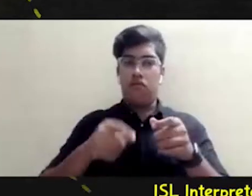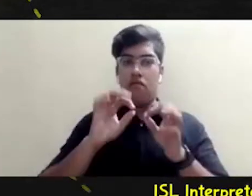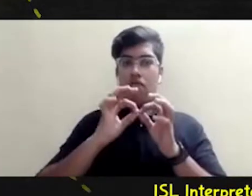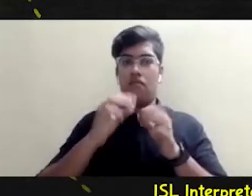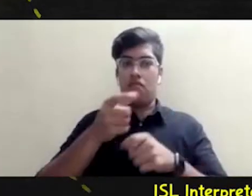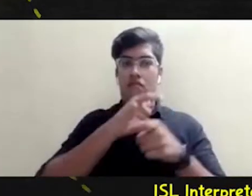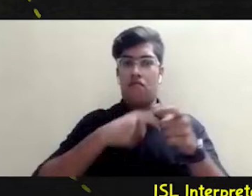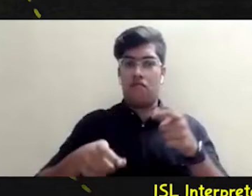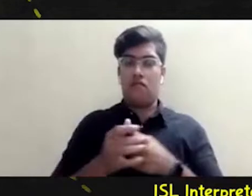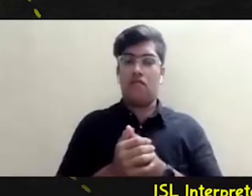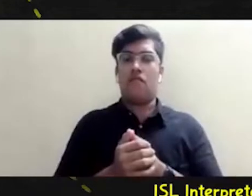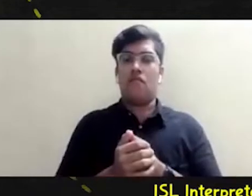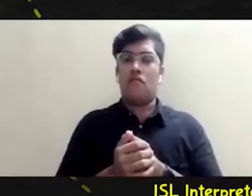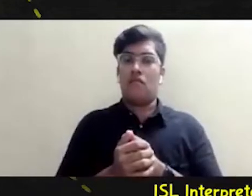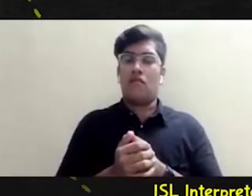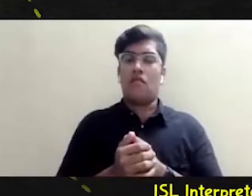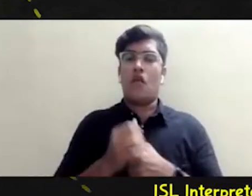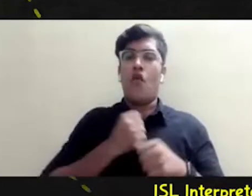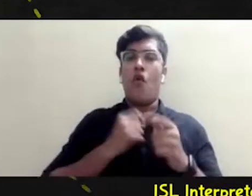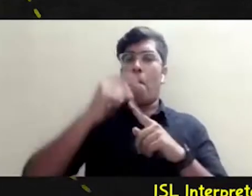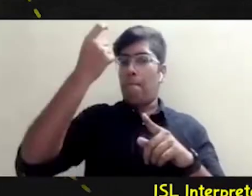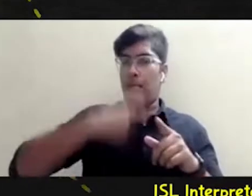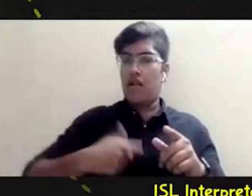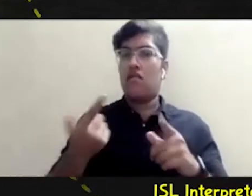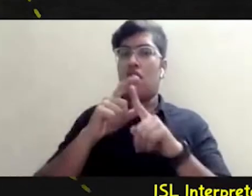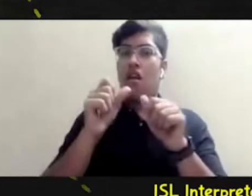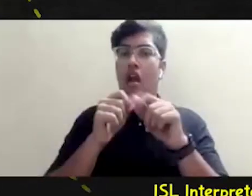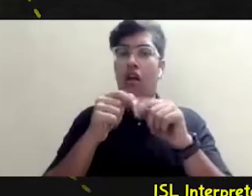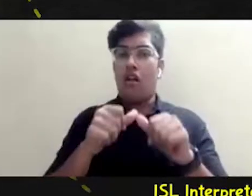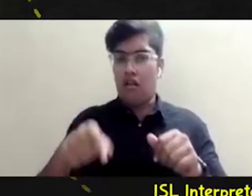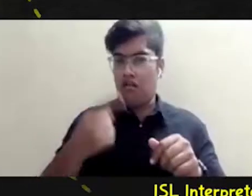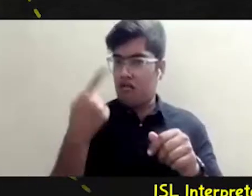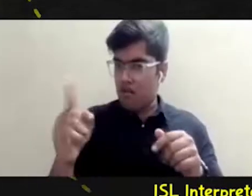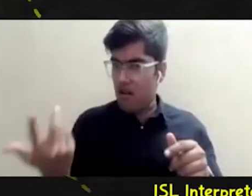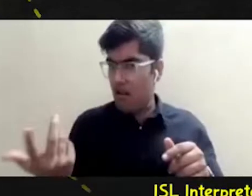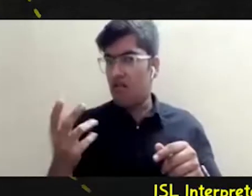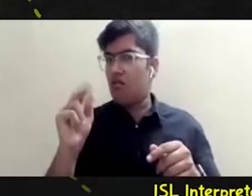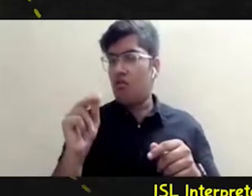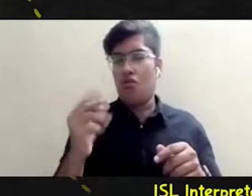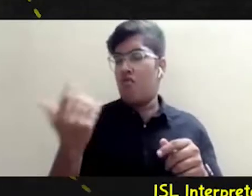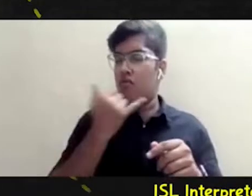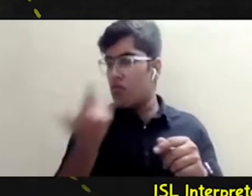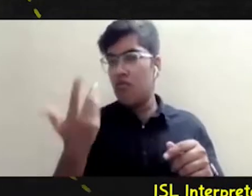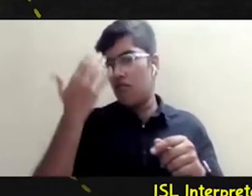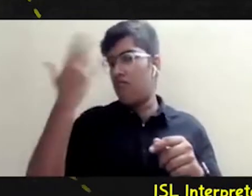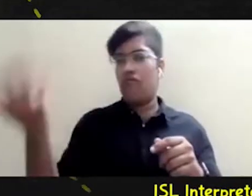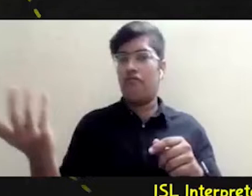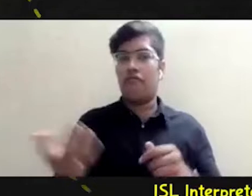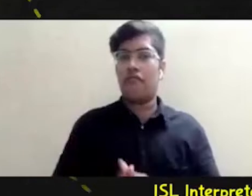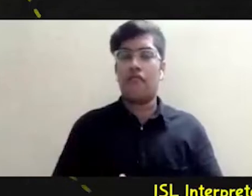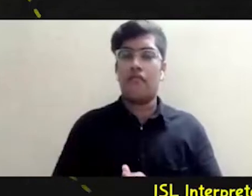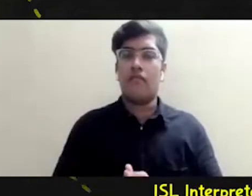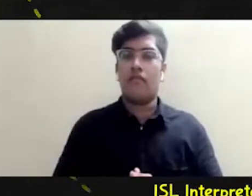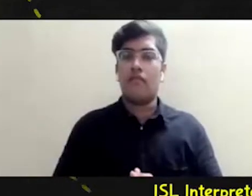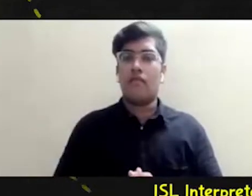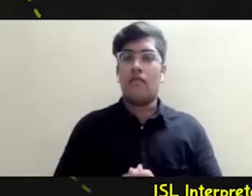our really personal, intimate data to go public? Is that what we gave consent for? Is this what I struggle so much